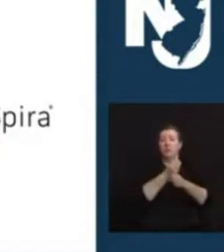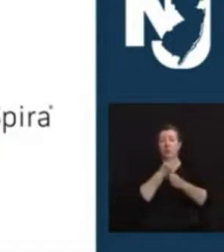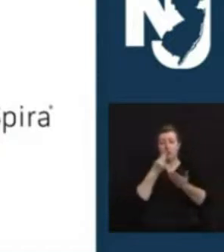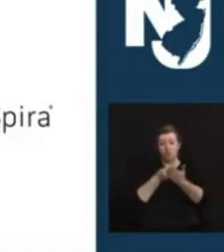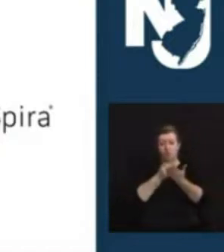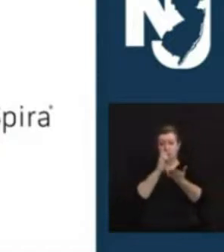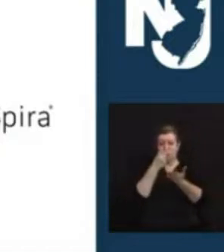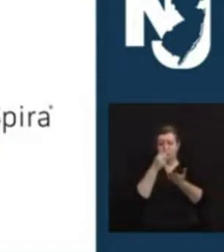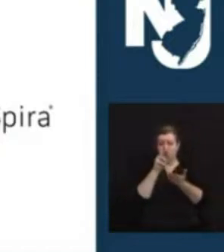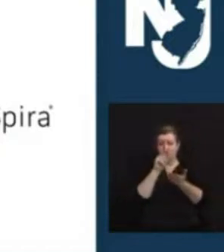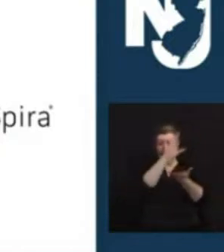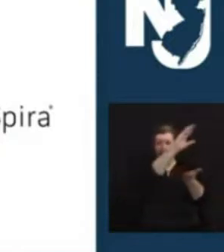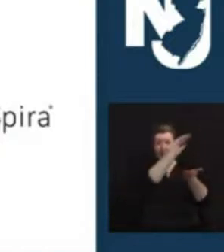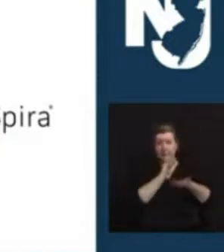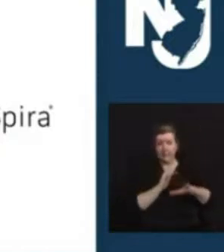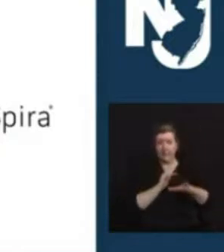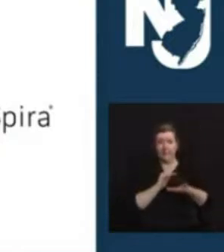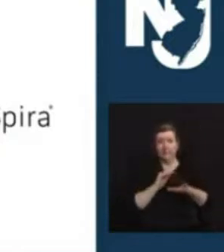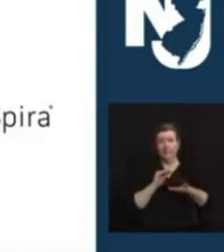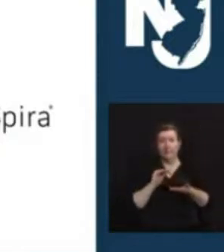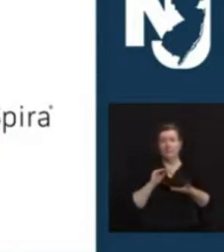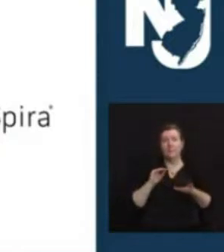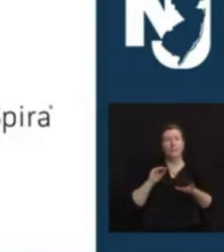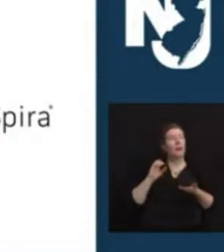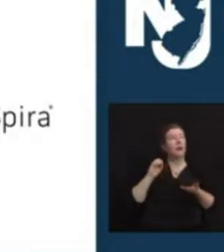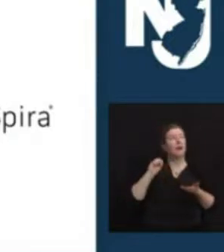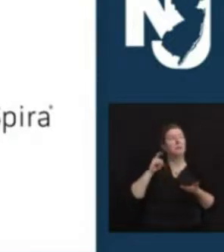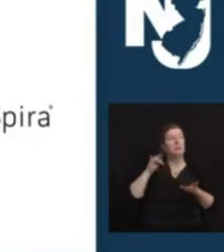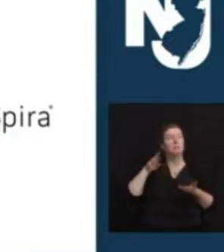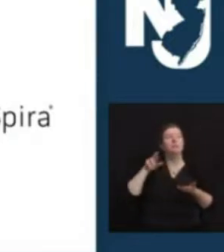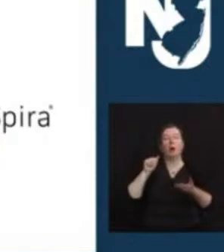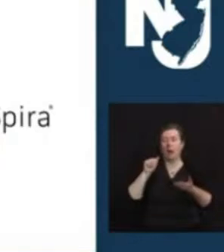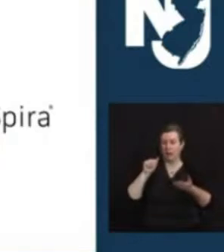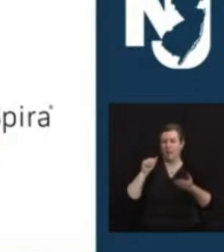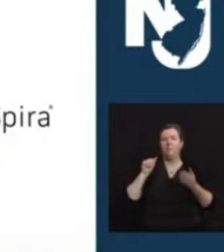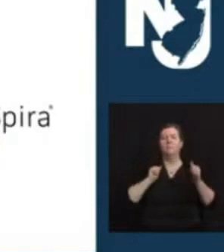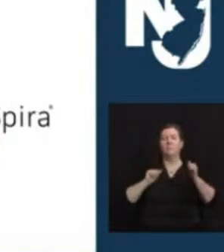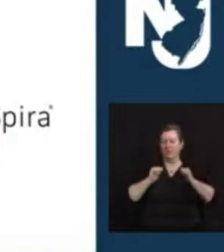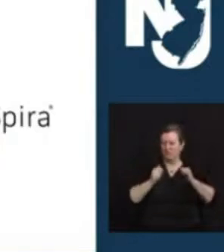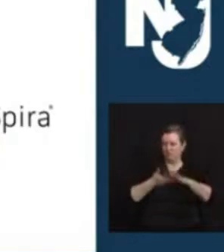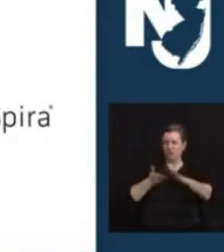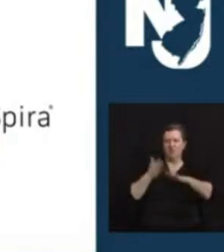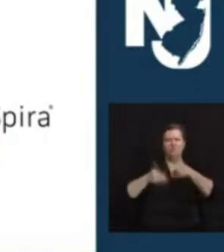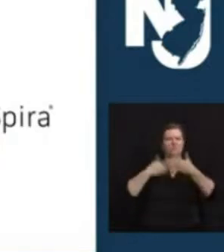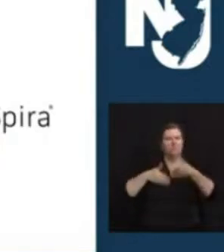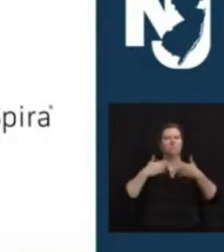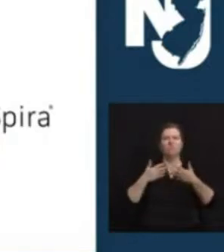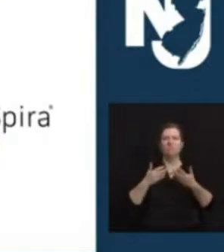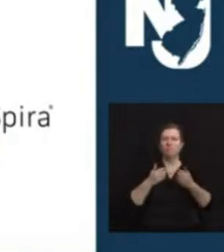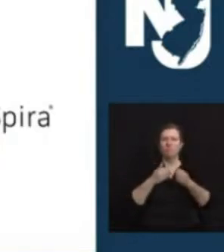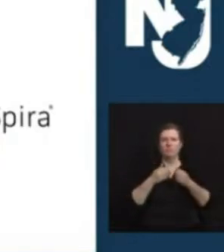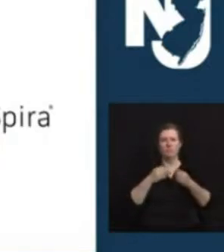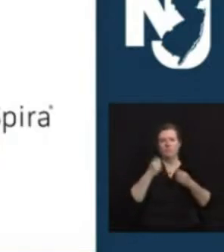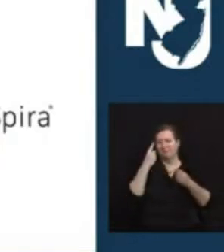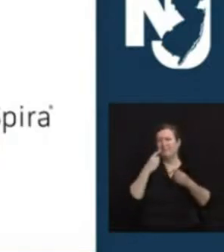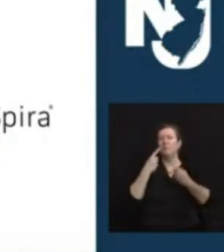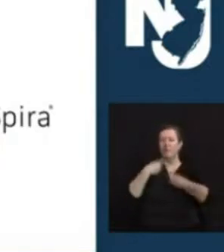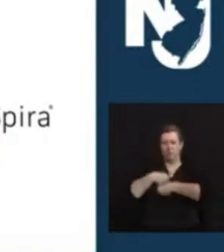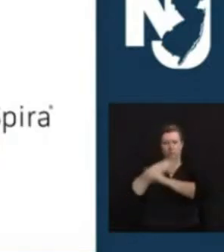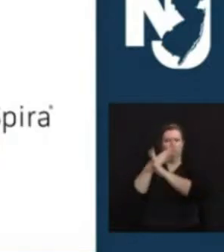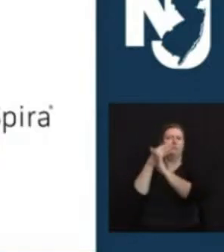its homes in New Brunswick and Newark, even while much of its work has moved virtual for the time being. Check them out